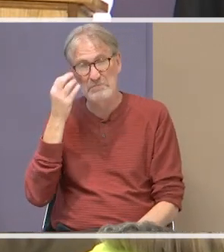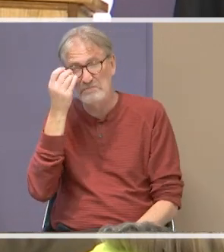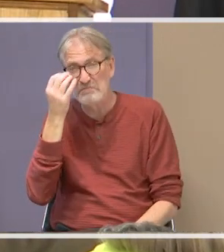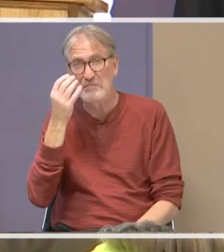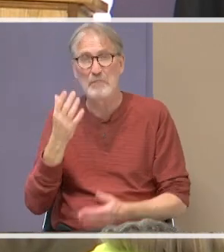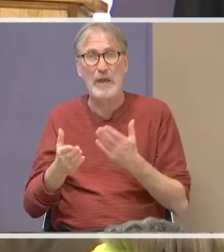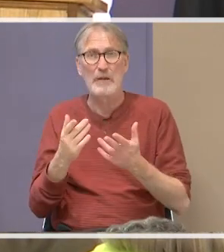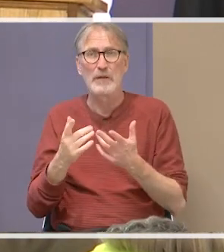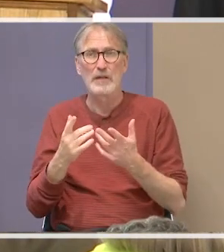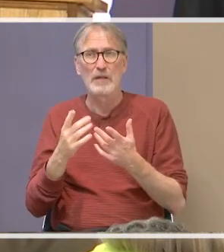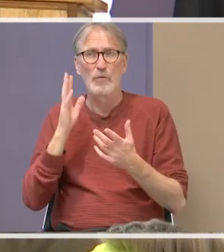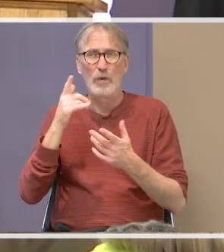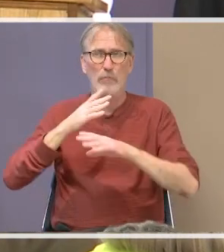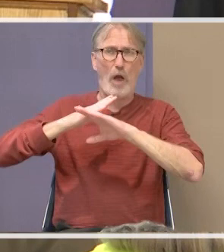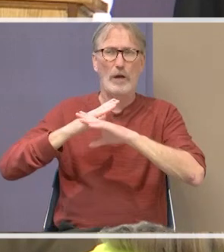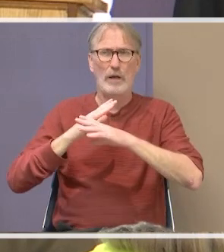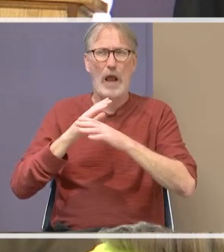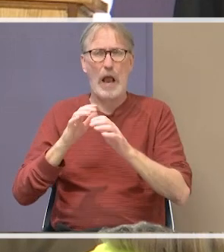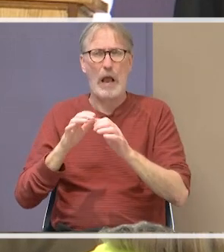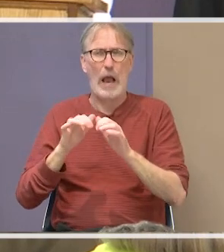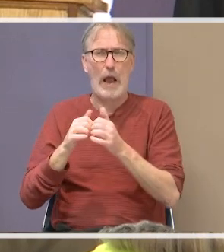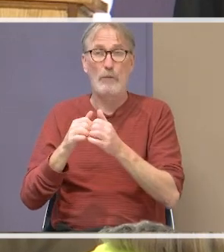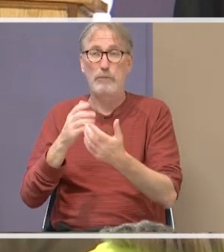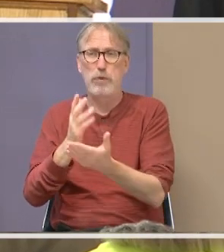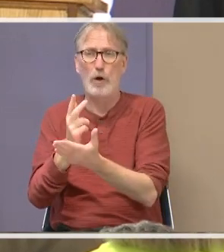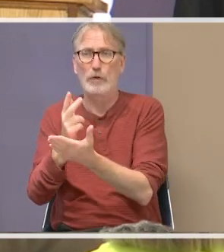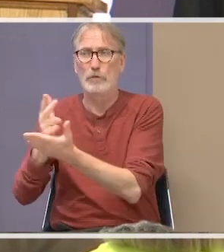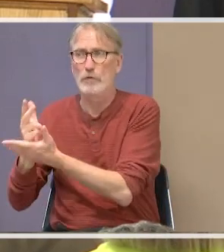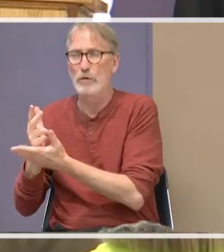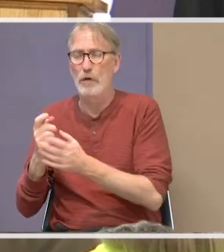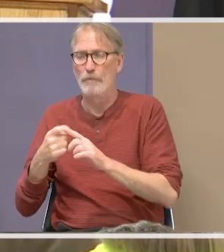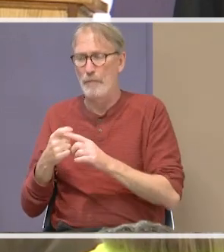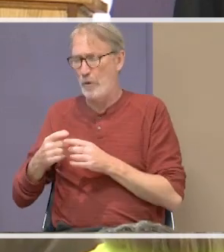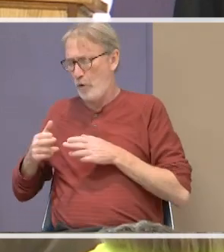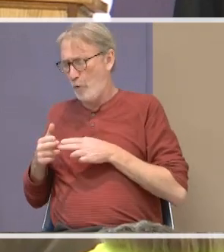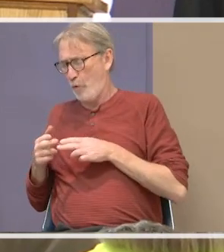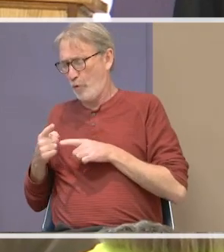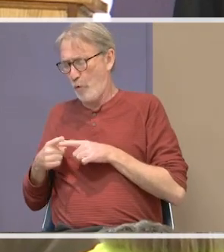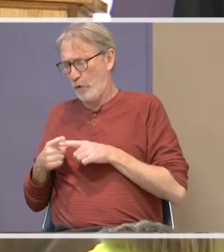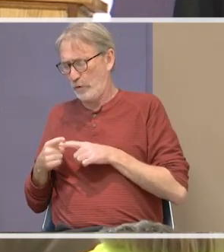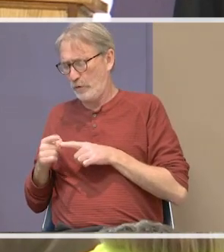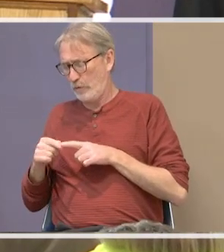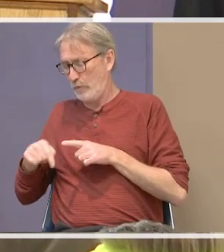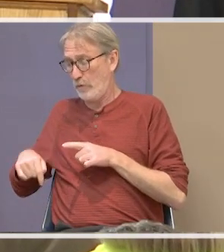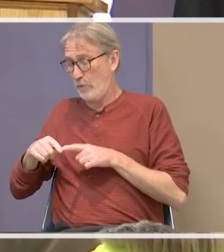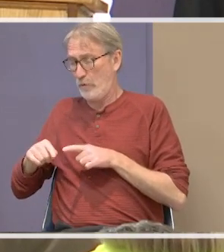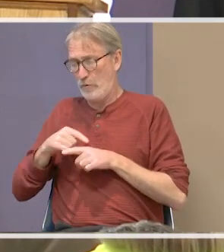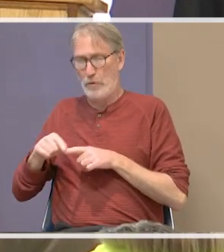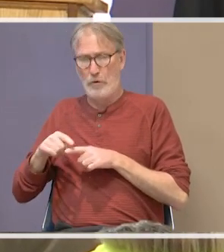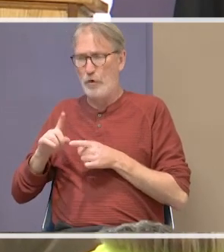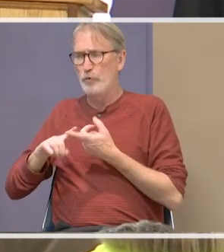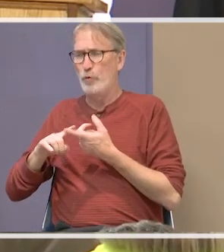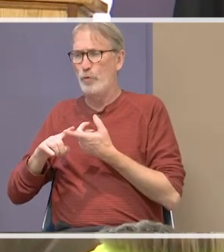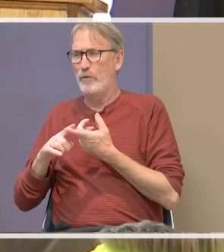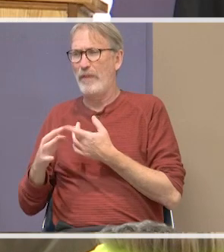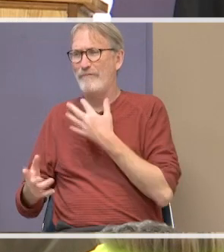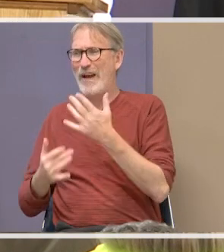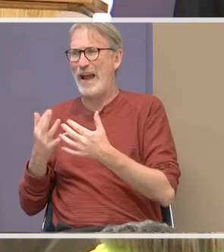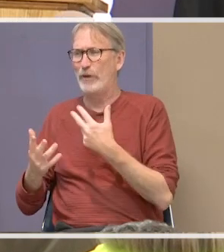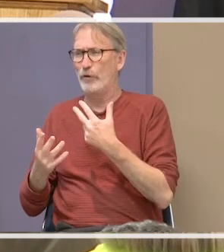to restricting parking in that area from the corner of the intersection up to, say, where the fire hydrant is